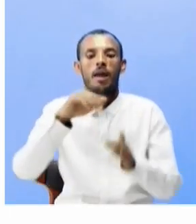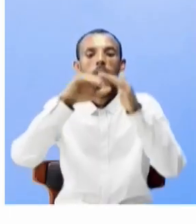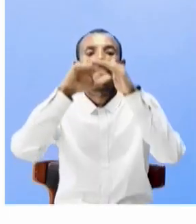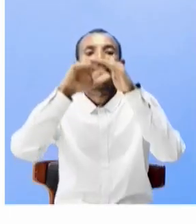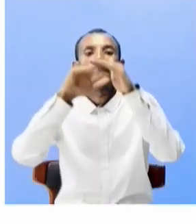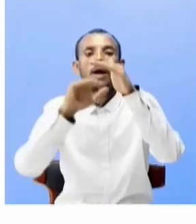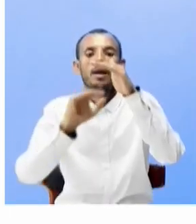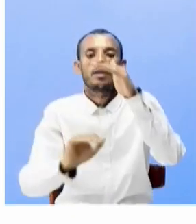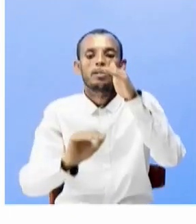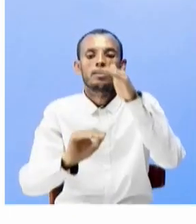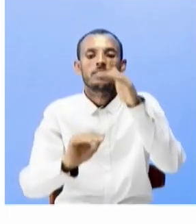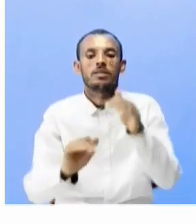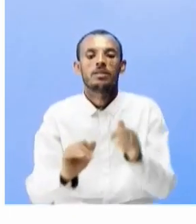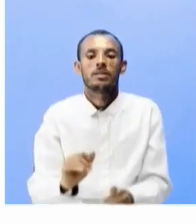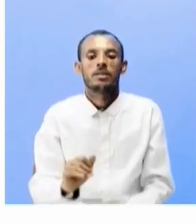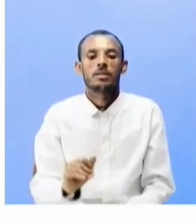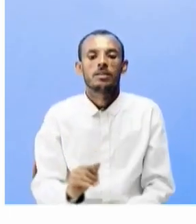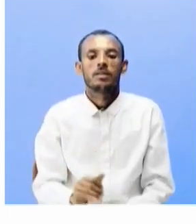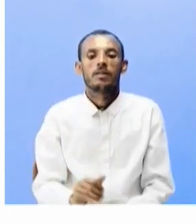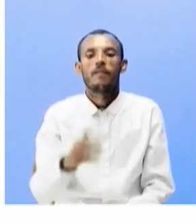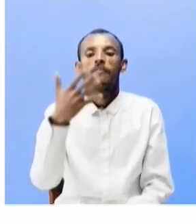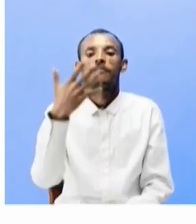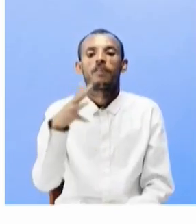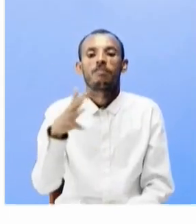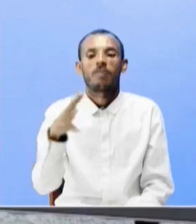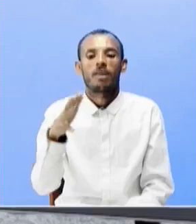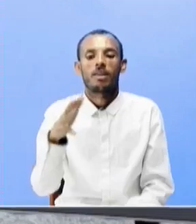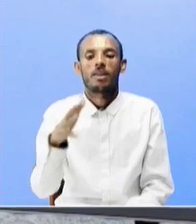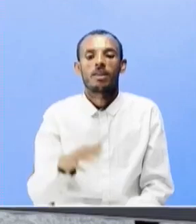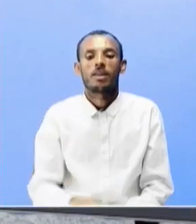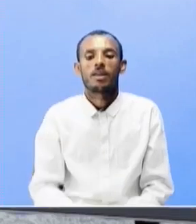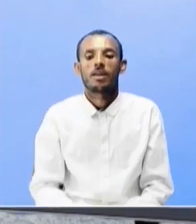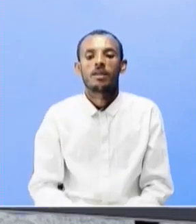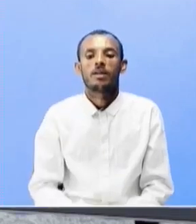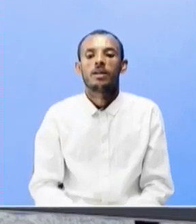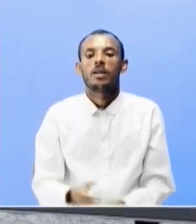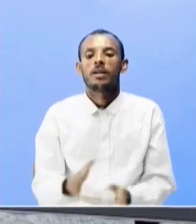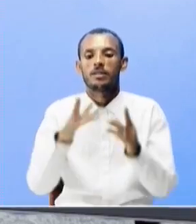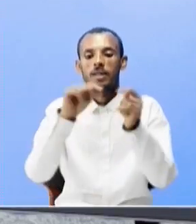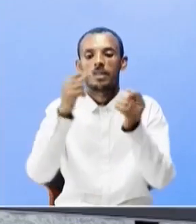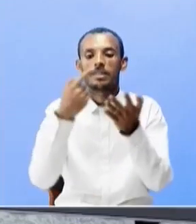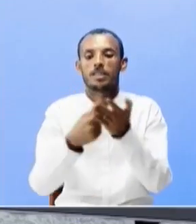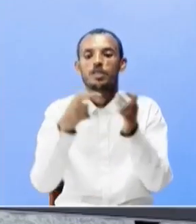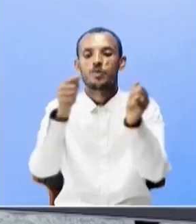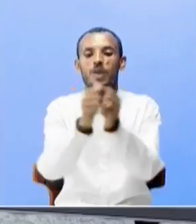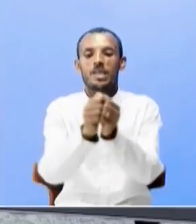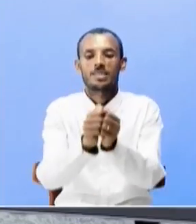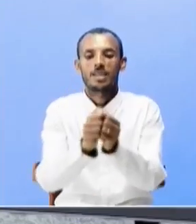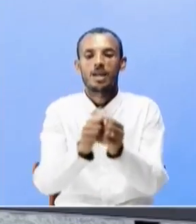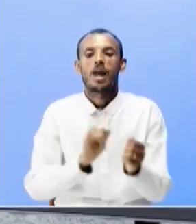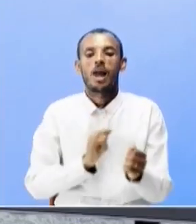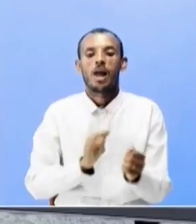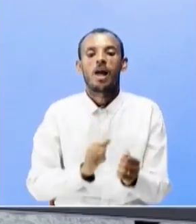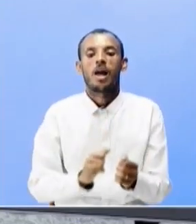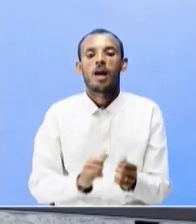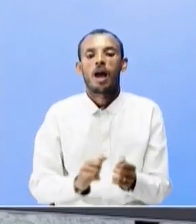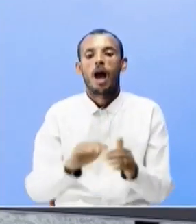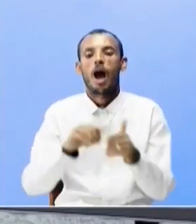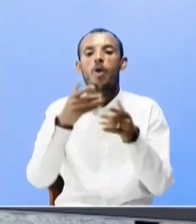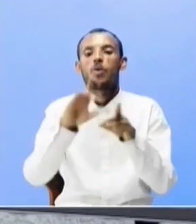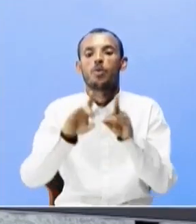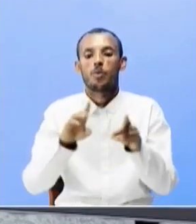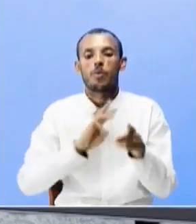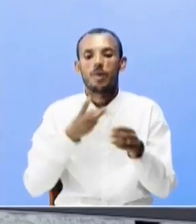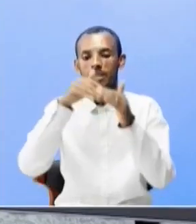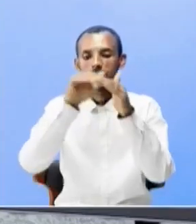minus 15. Okay, let's try this together. How do we subtract this? First,